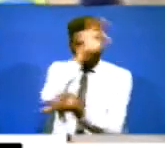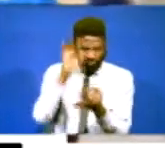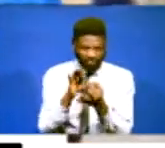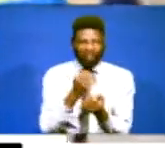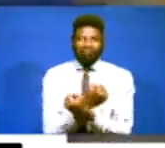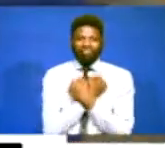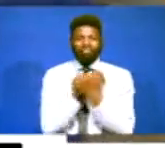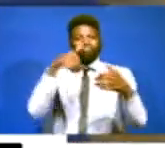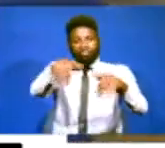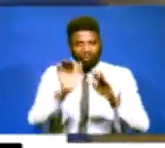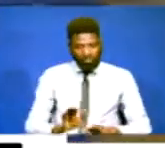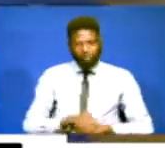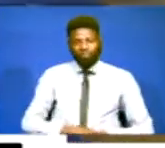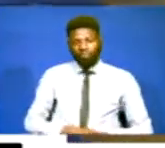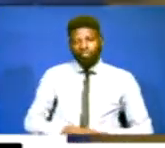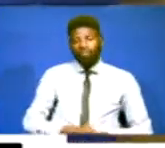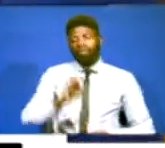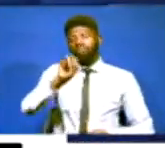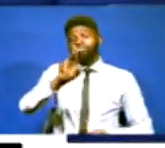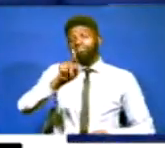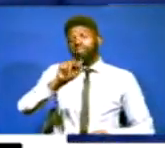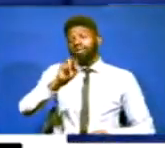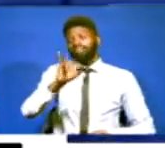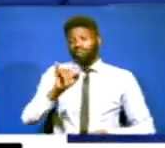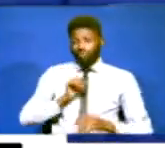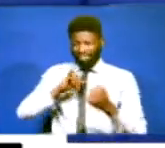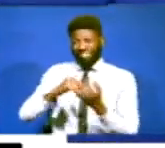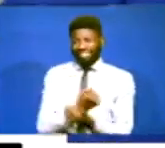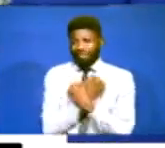deputy president to intervene and help her find the remains